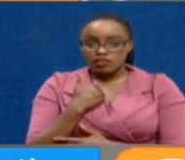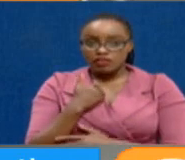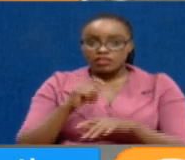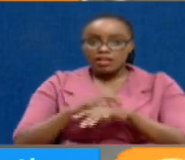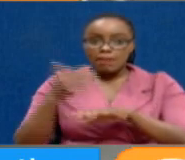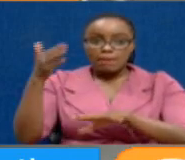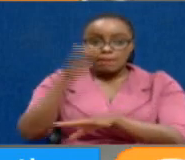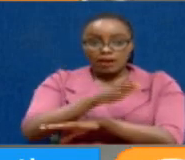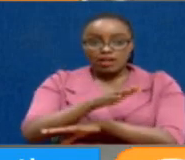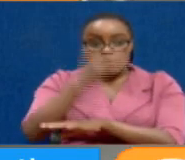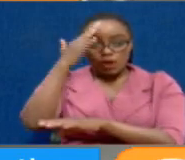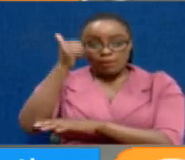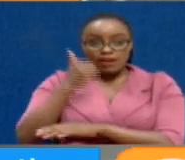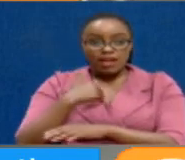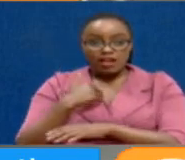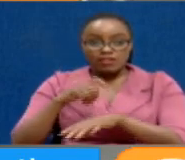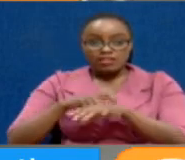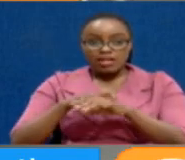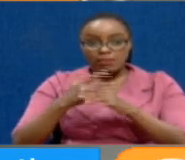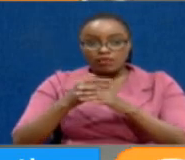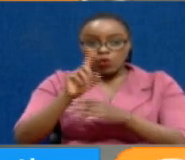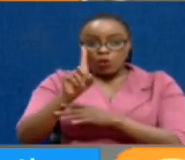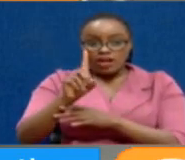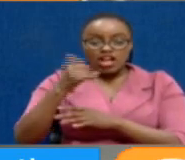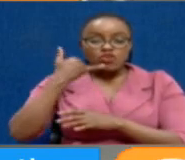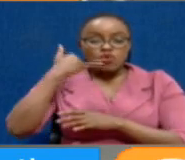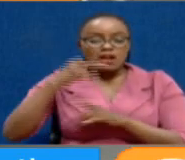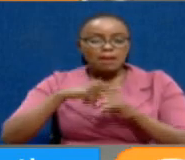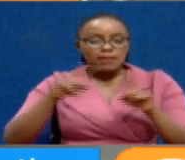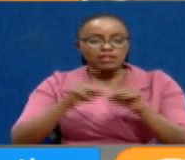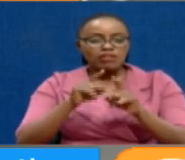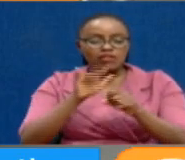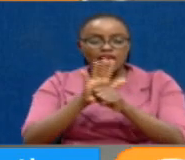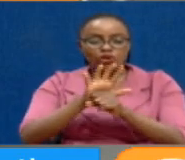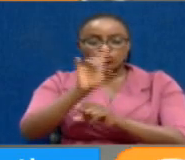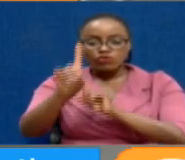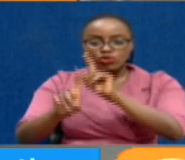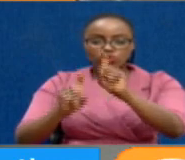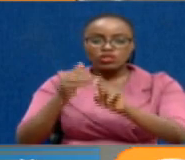When we come back, I don't know whether I'll have time to squeeze in one other call, but I still have a lot of your